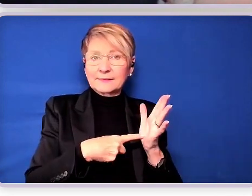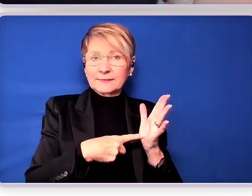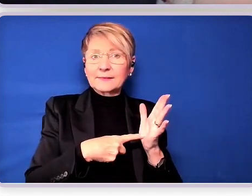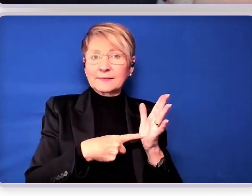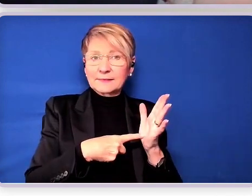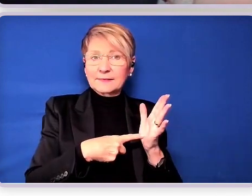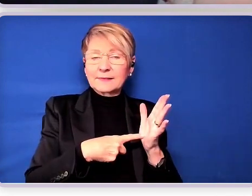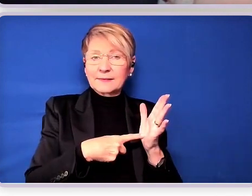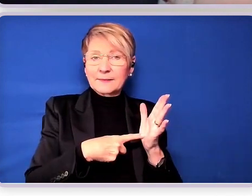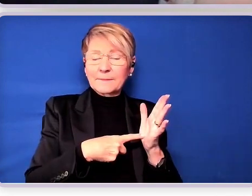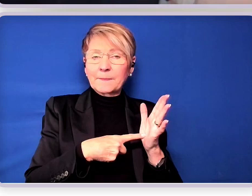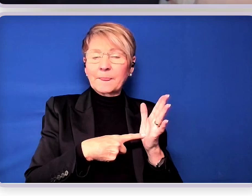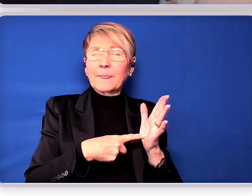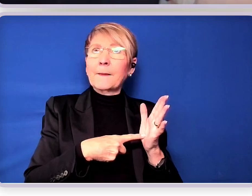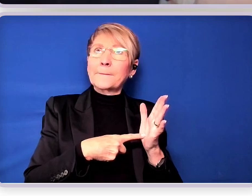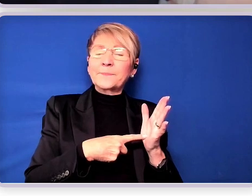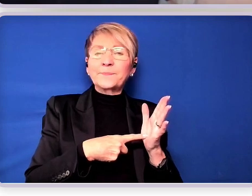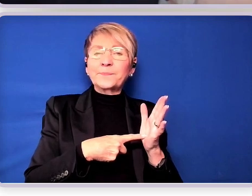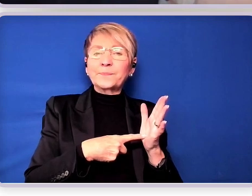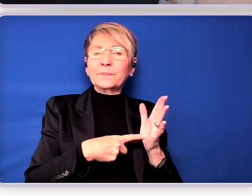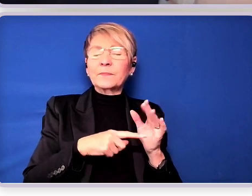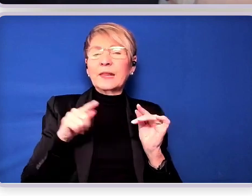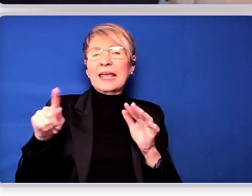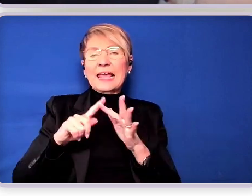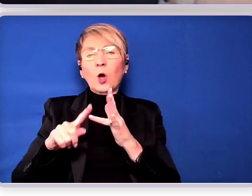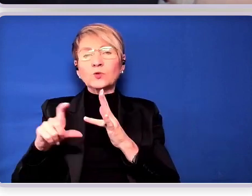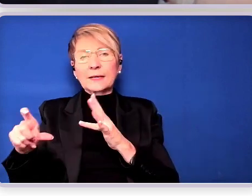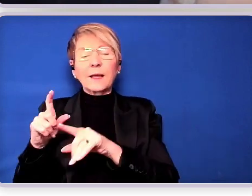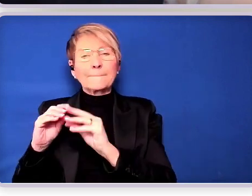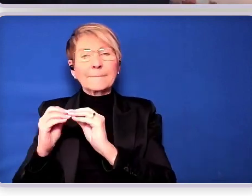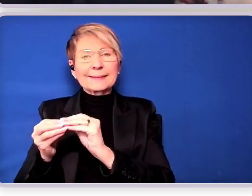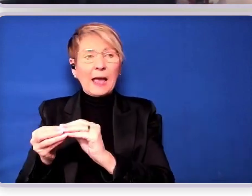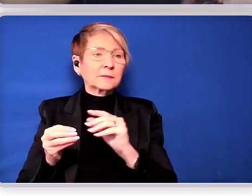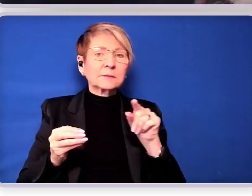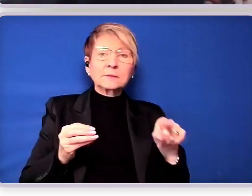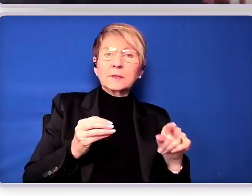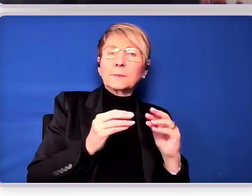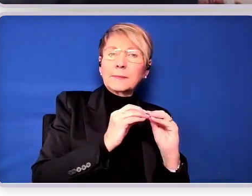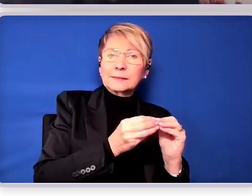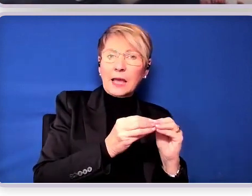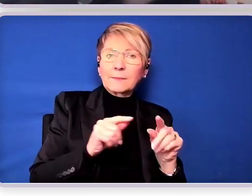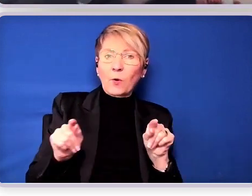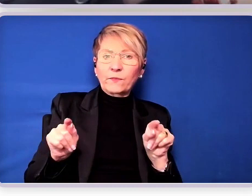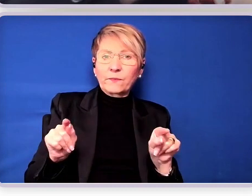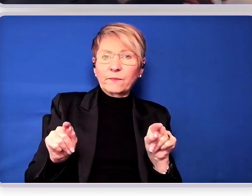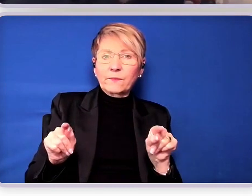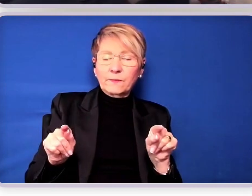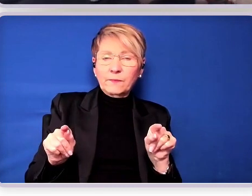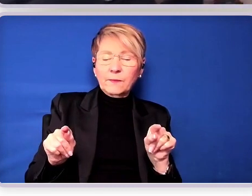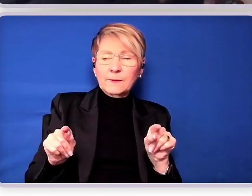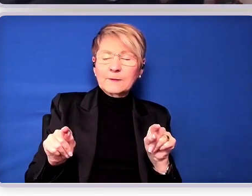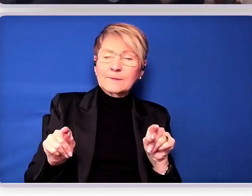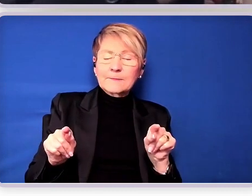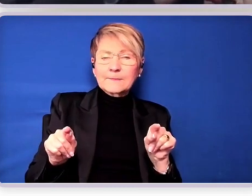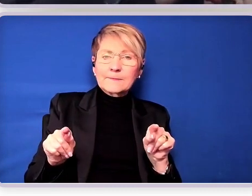You have a mediation in both areas, and so sometimes if you want